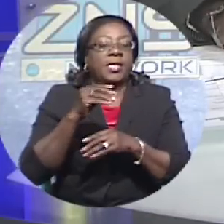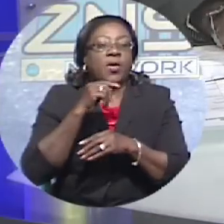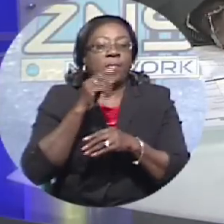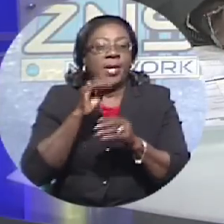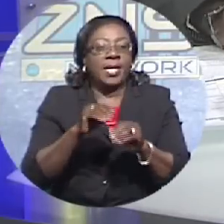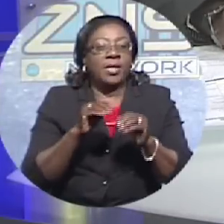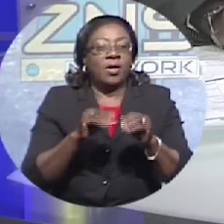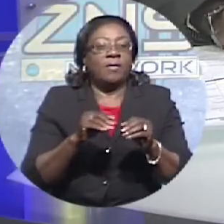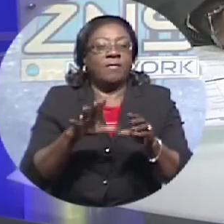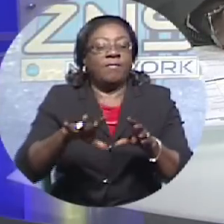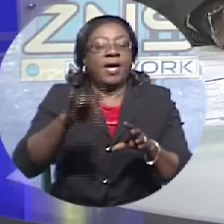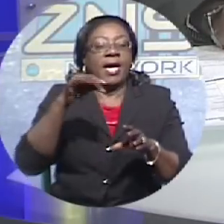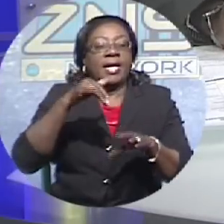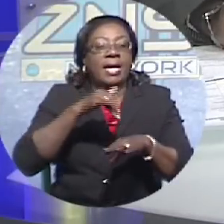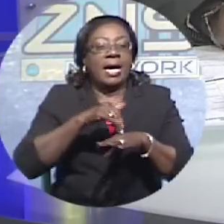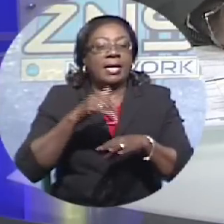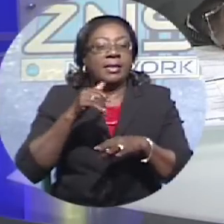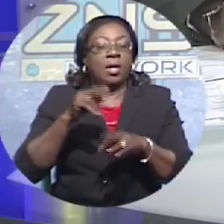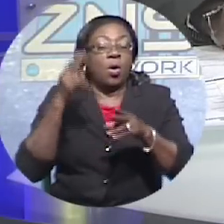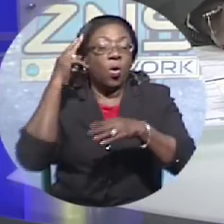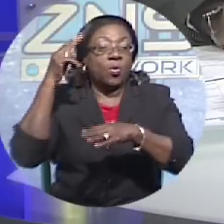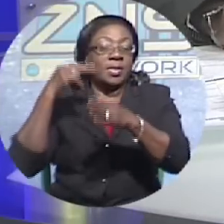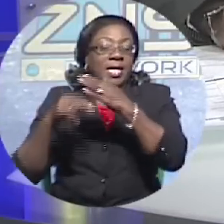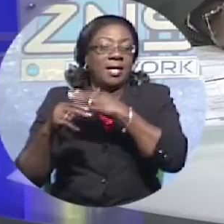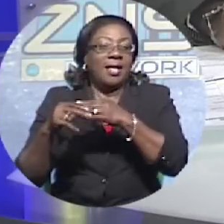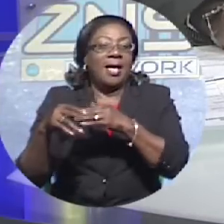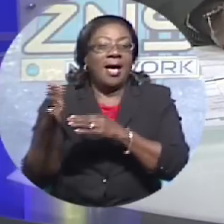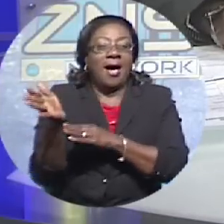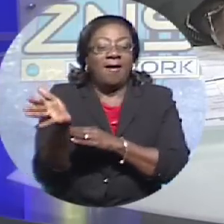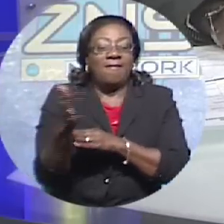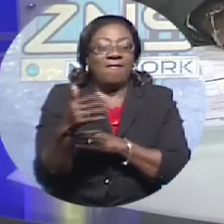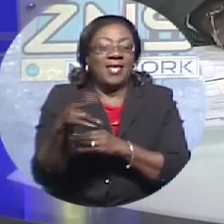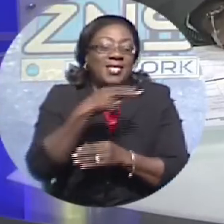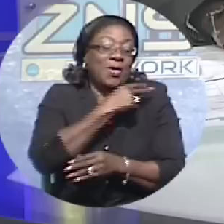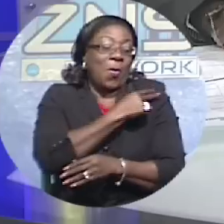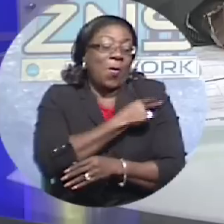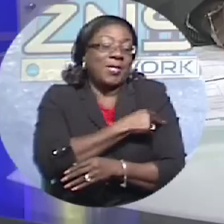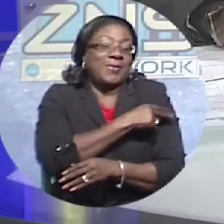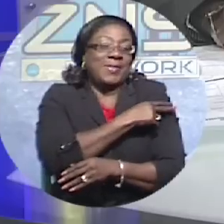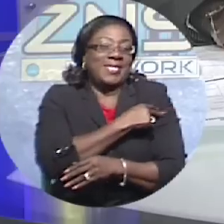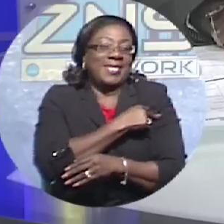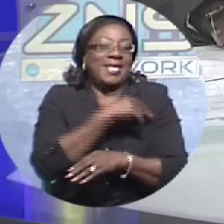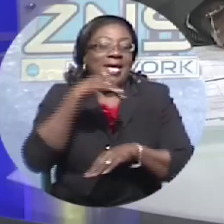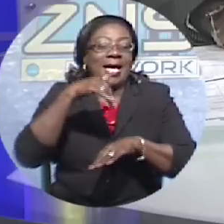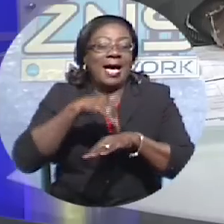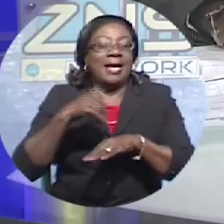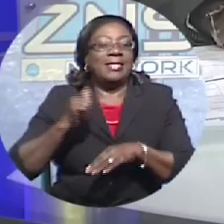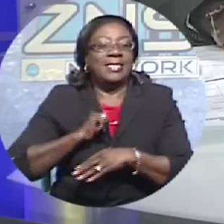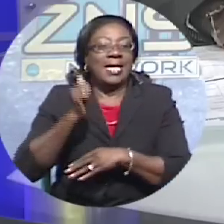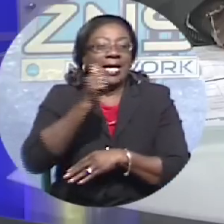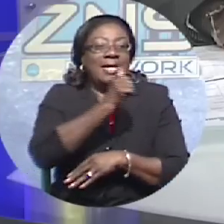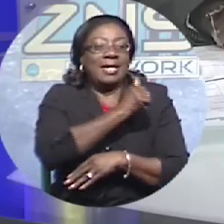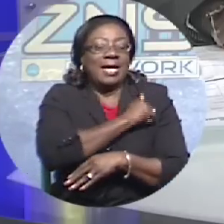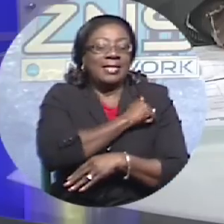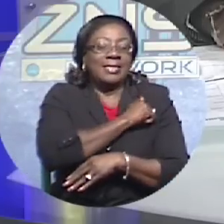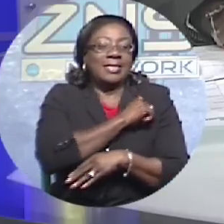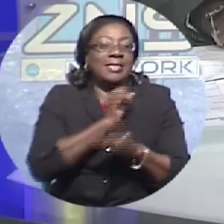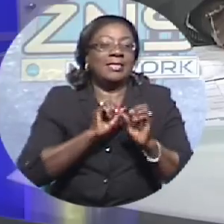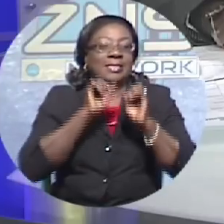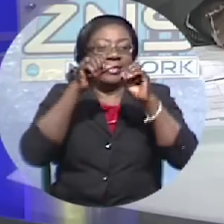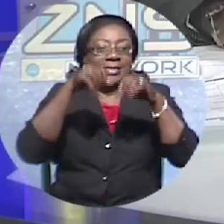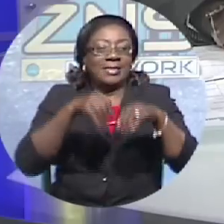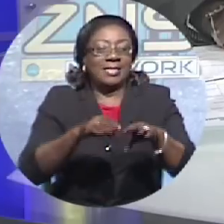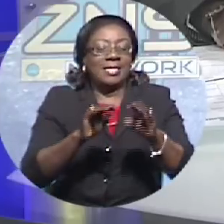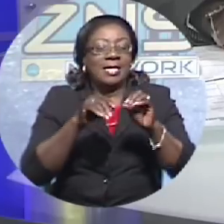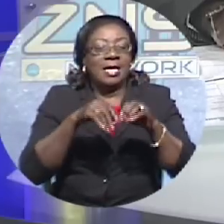not expect to find at a resort, a fish hospital. At the Atlantis Resort, the underwater animals are not only